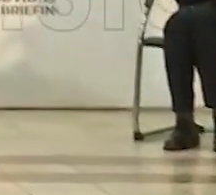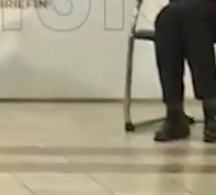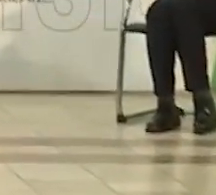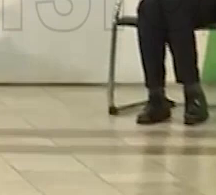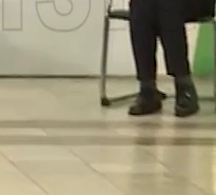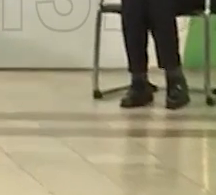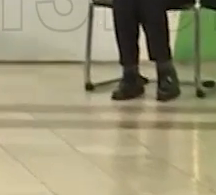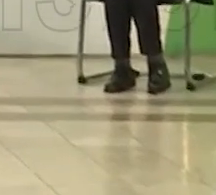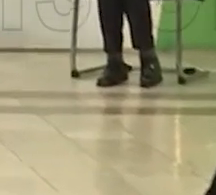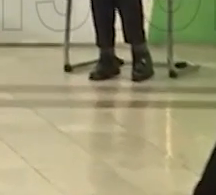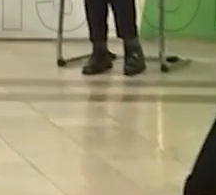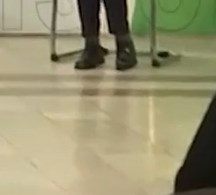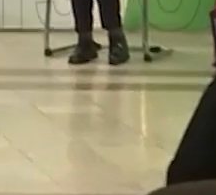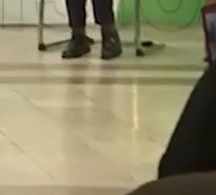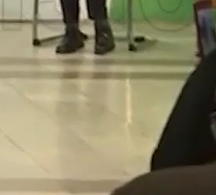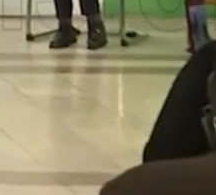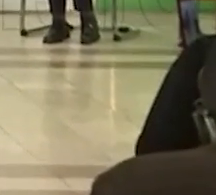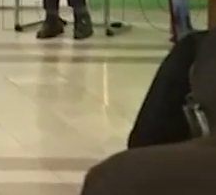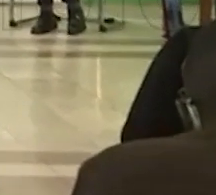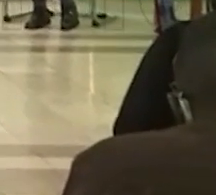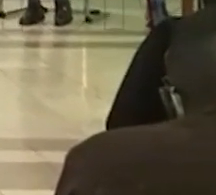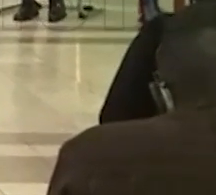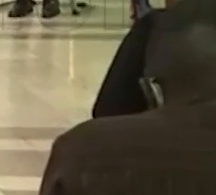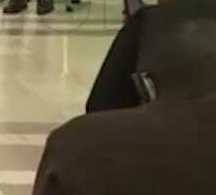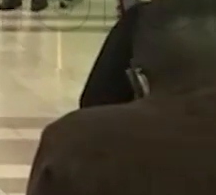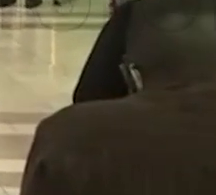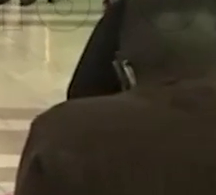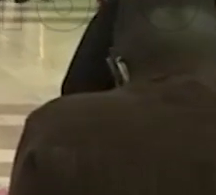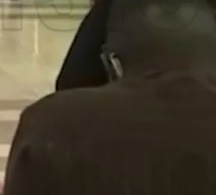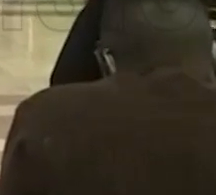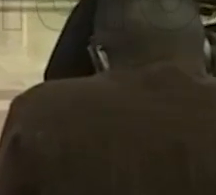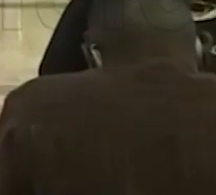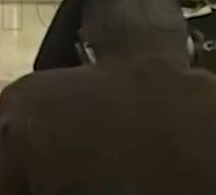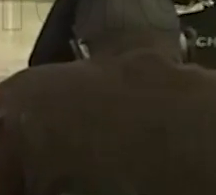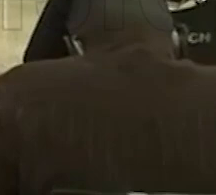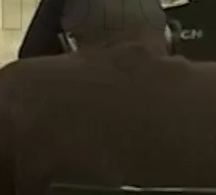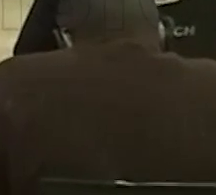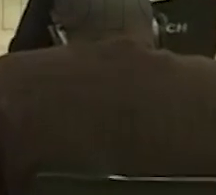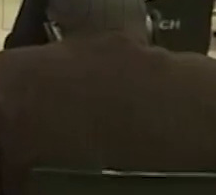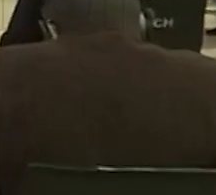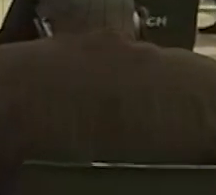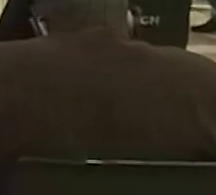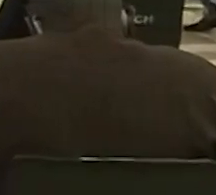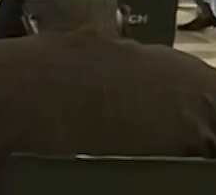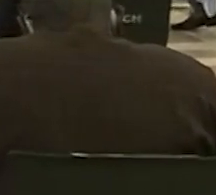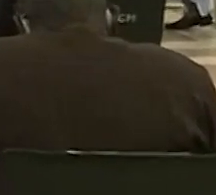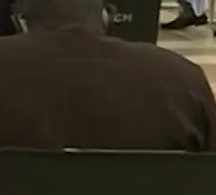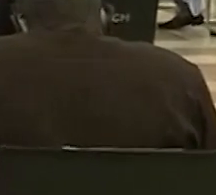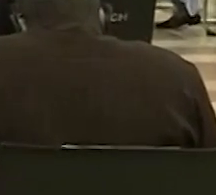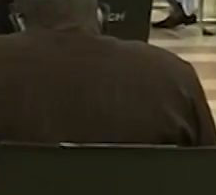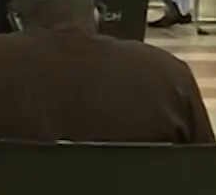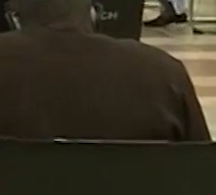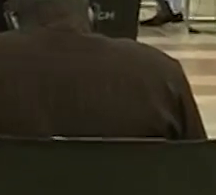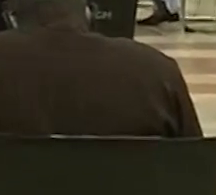press for their patience and their perseverance. Today we have been reminded of so many things. You have